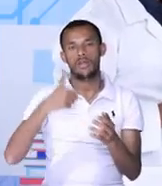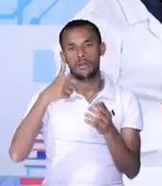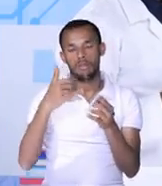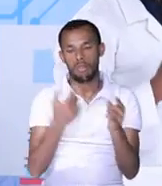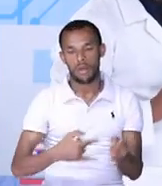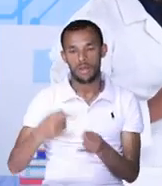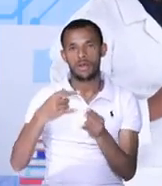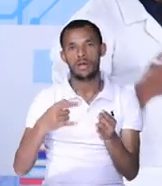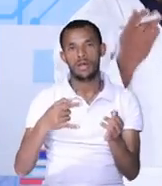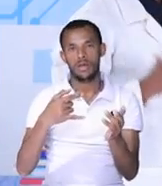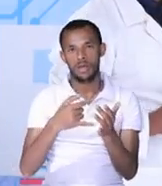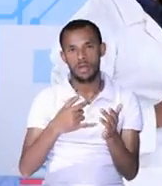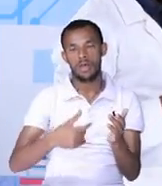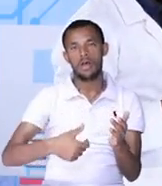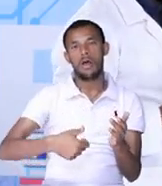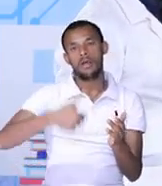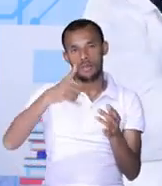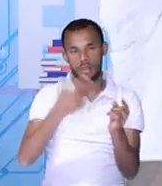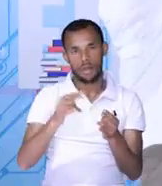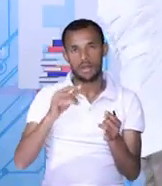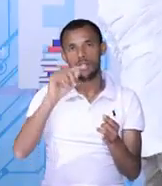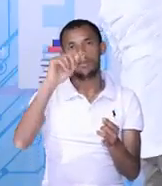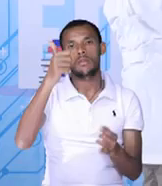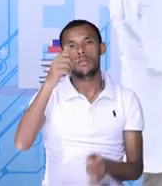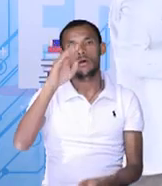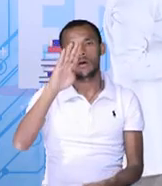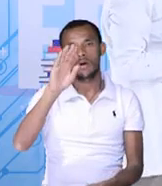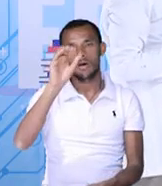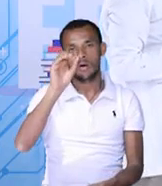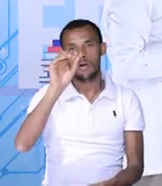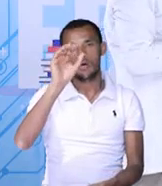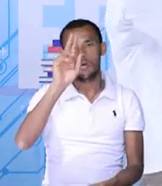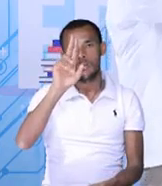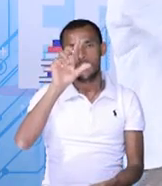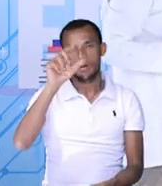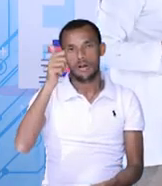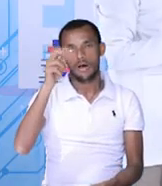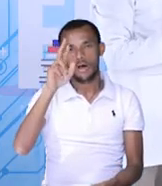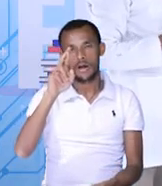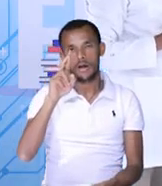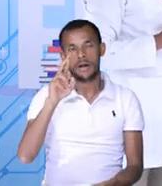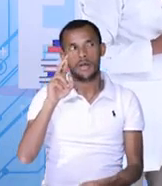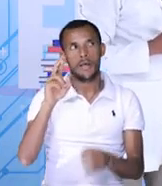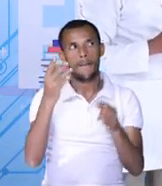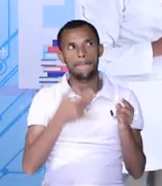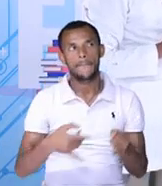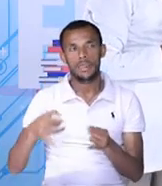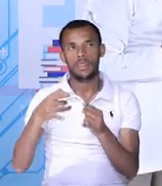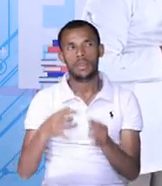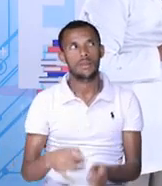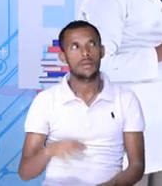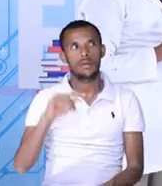is tabular method. So let's see that technique. So let's see integration